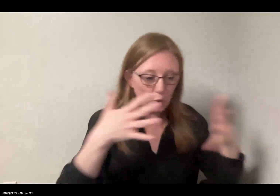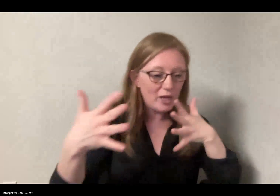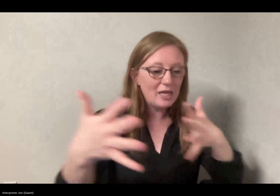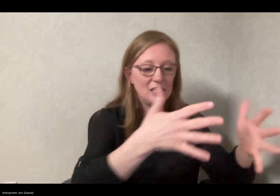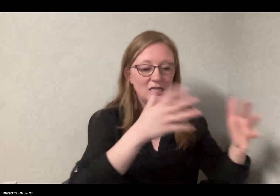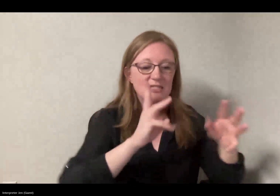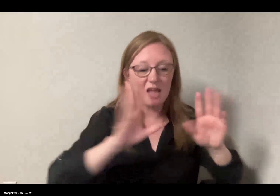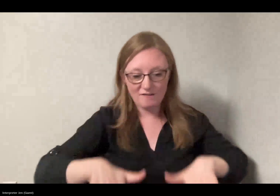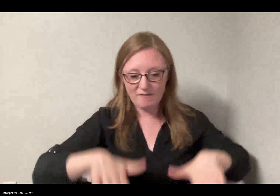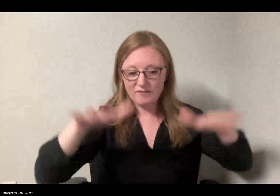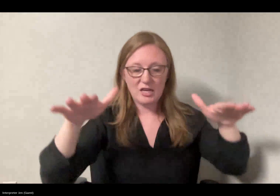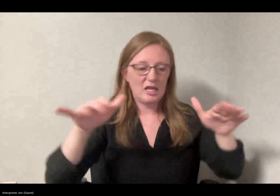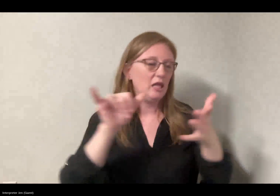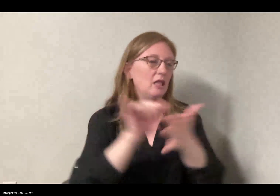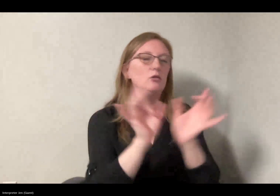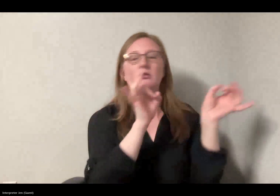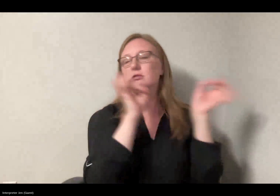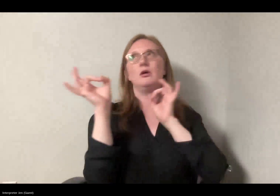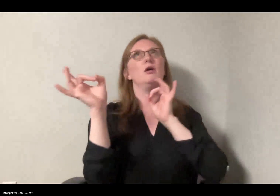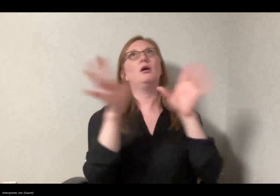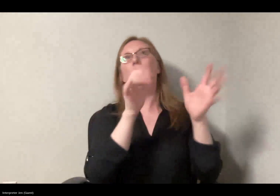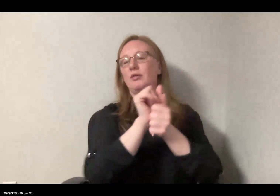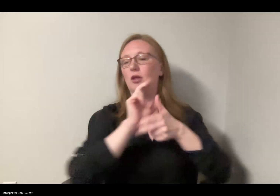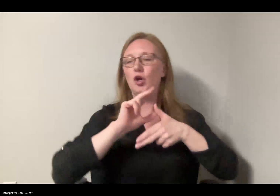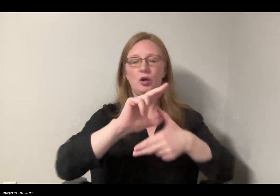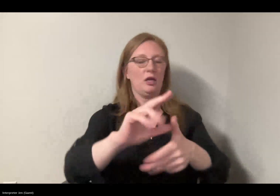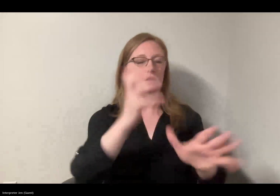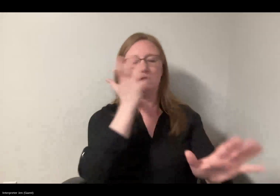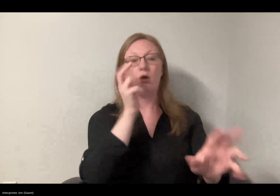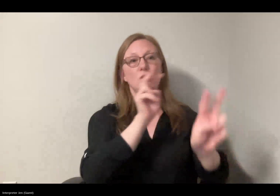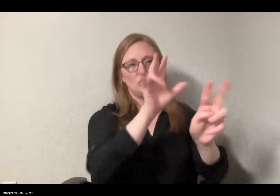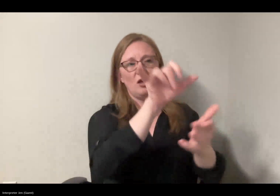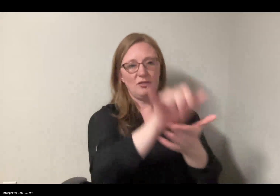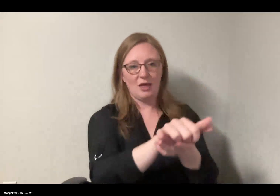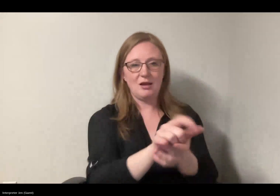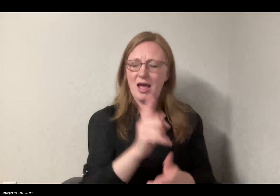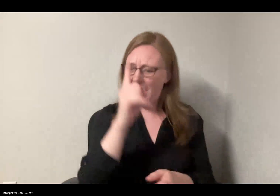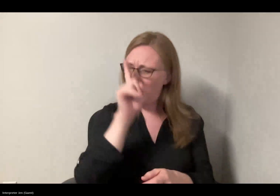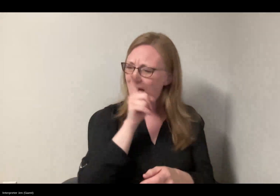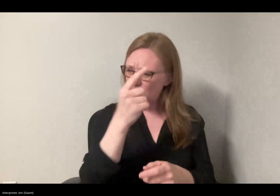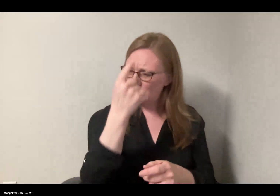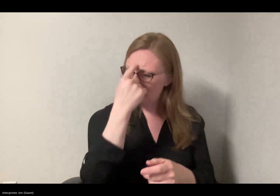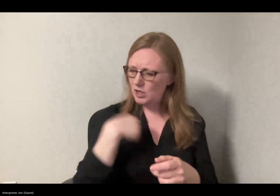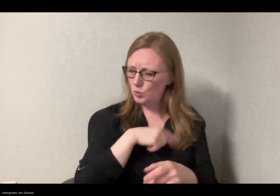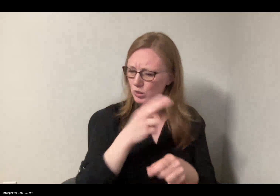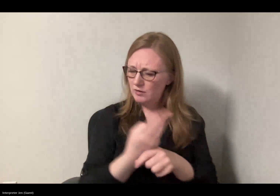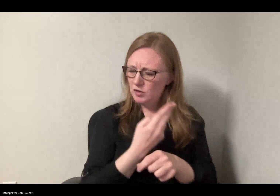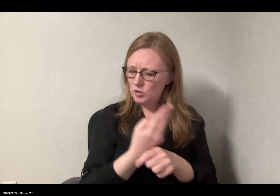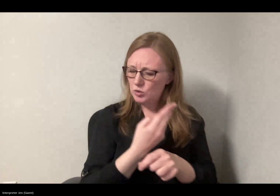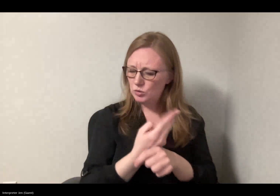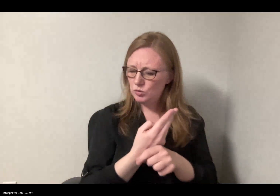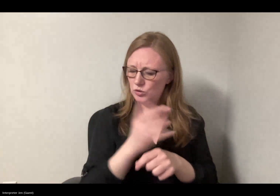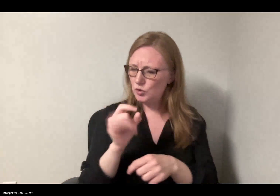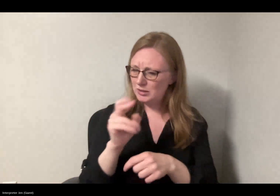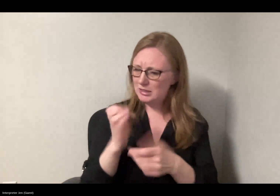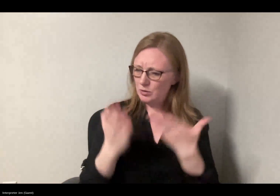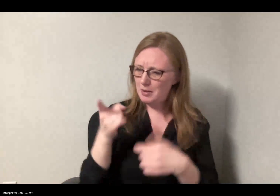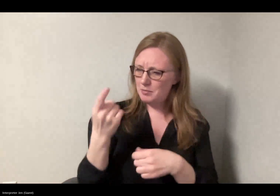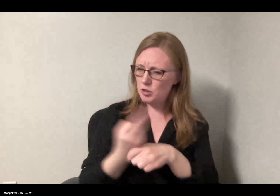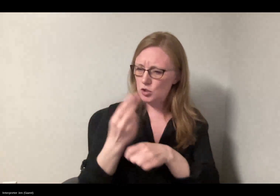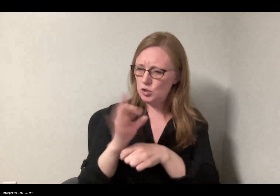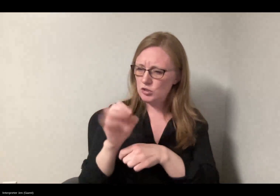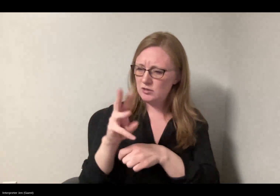and flooding aspects associated with the hurricane. I think we actually used, Christine, we may have used FEMA